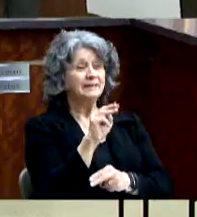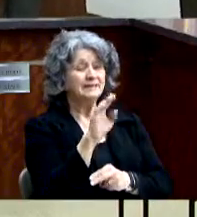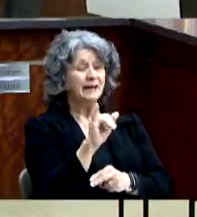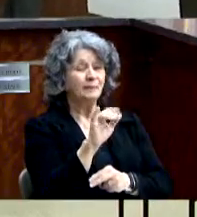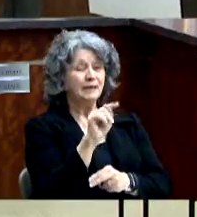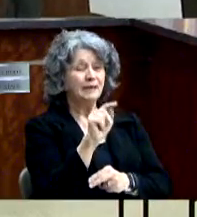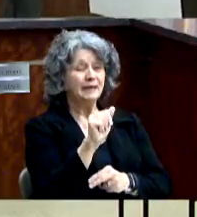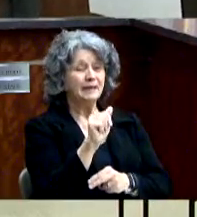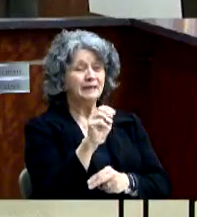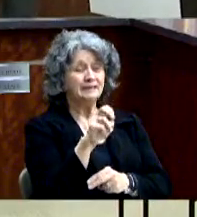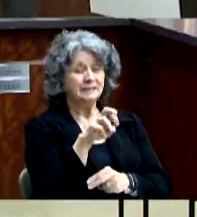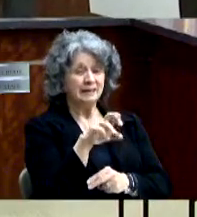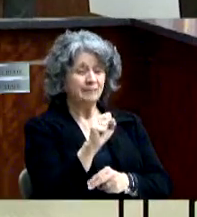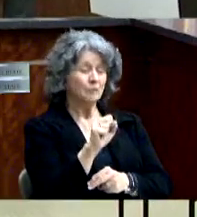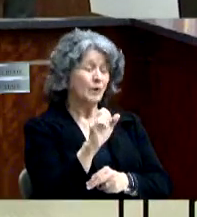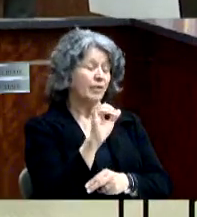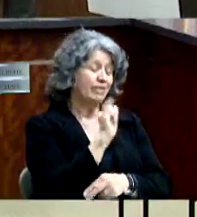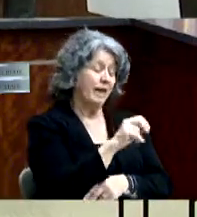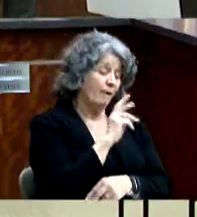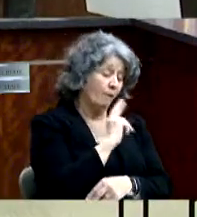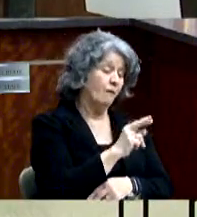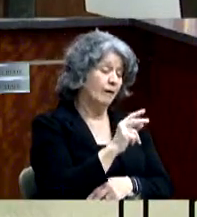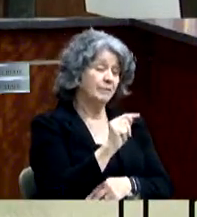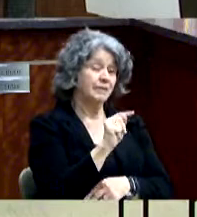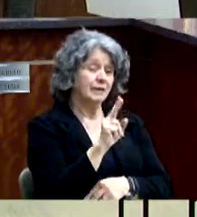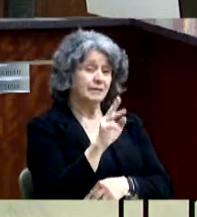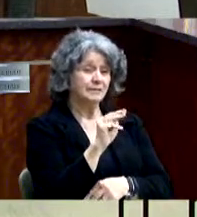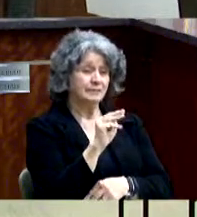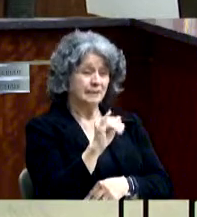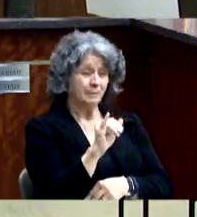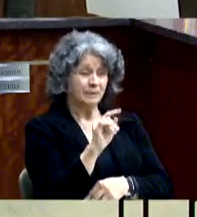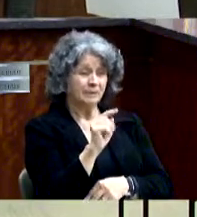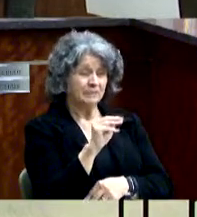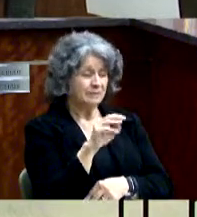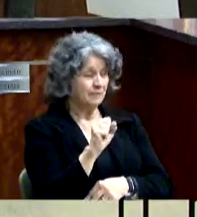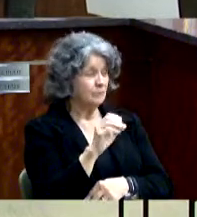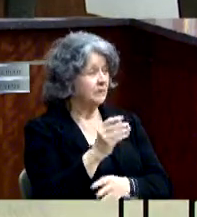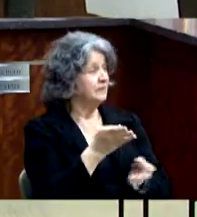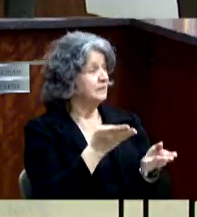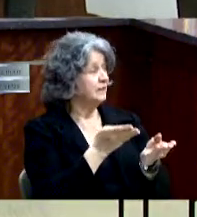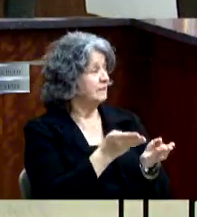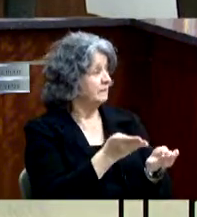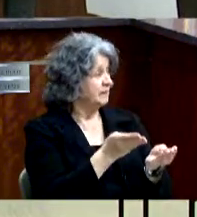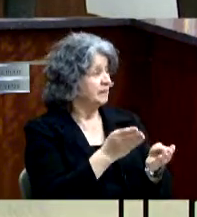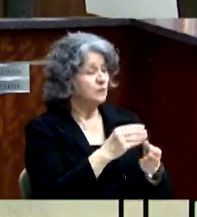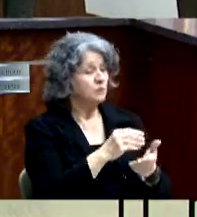And they feed students that are food insecure,